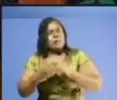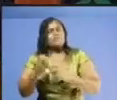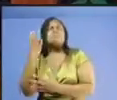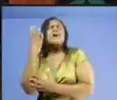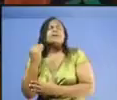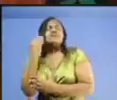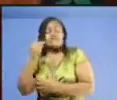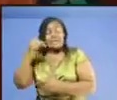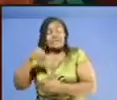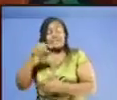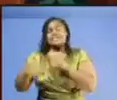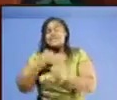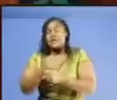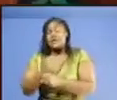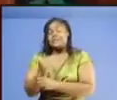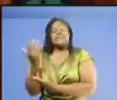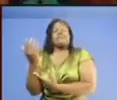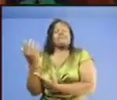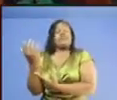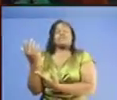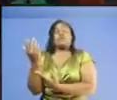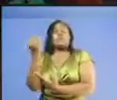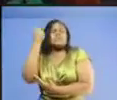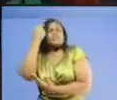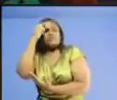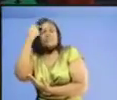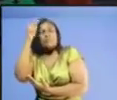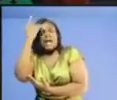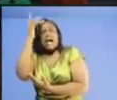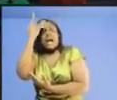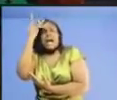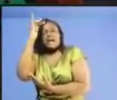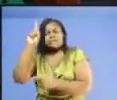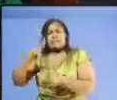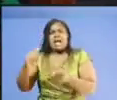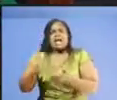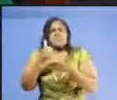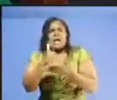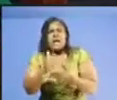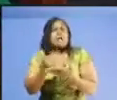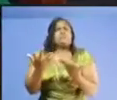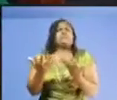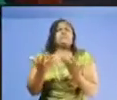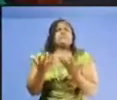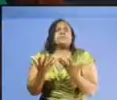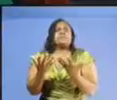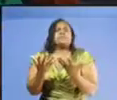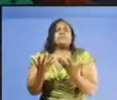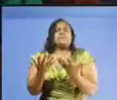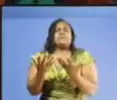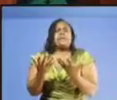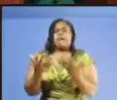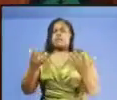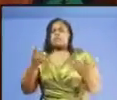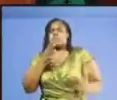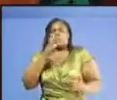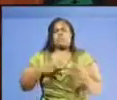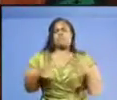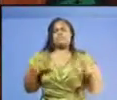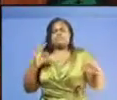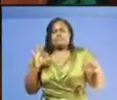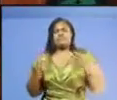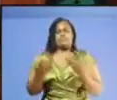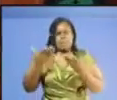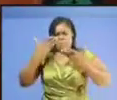2021 that your intellect and your learning and your physical stuff and your macho stuff and your feminine charm